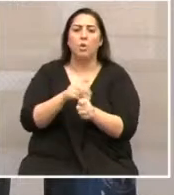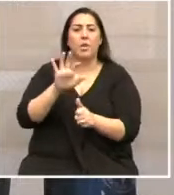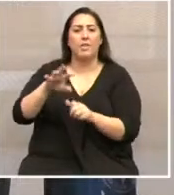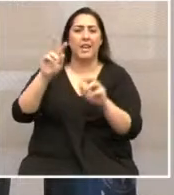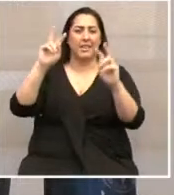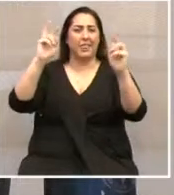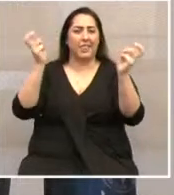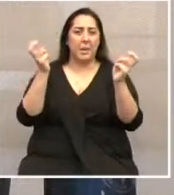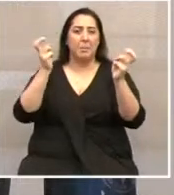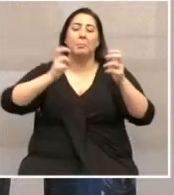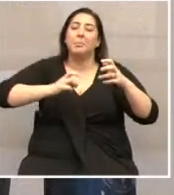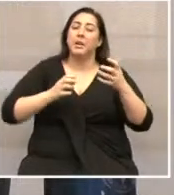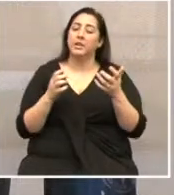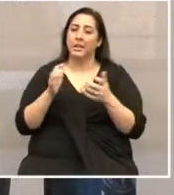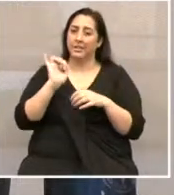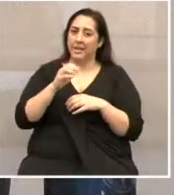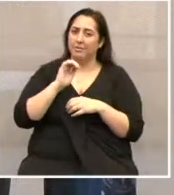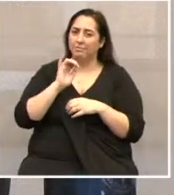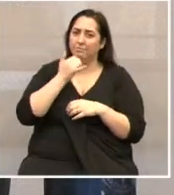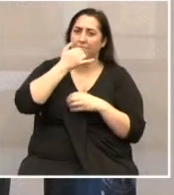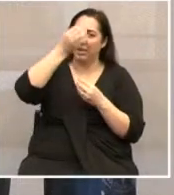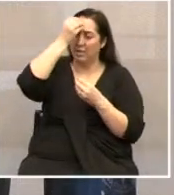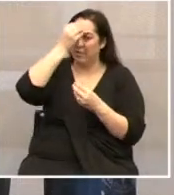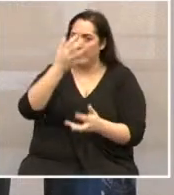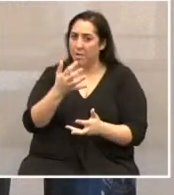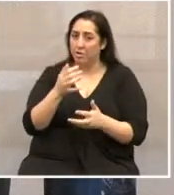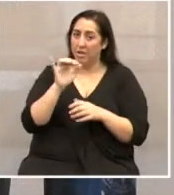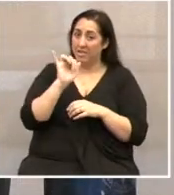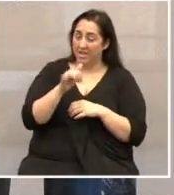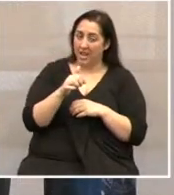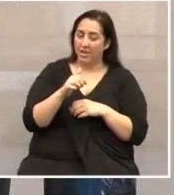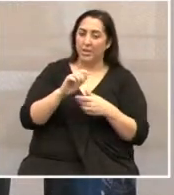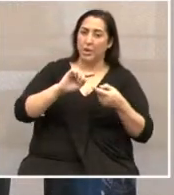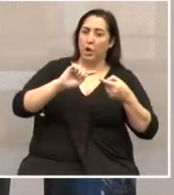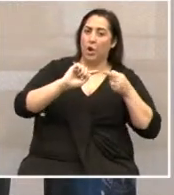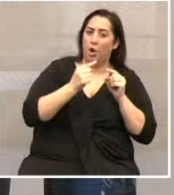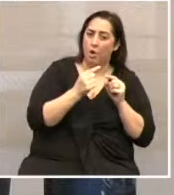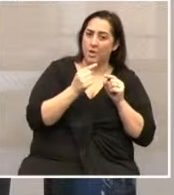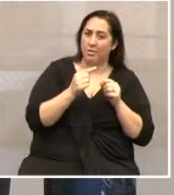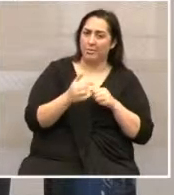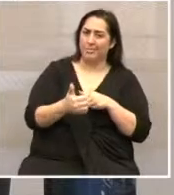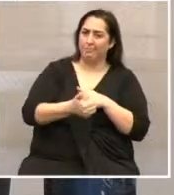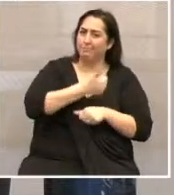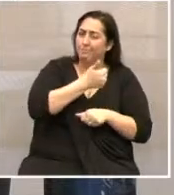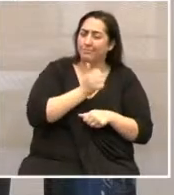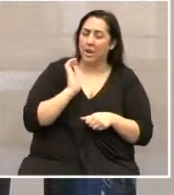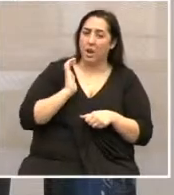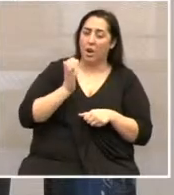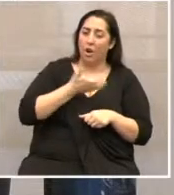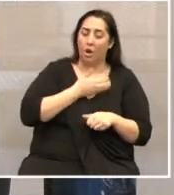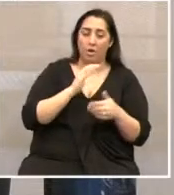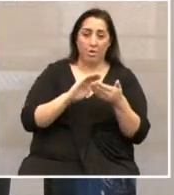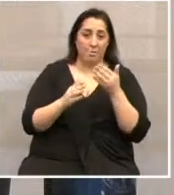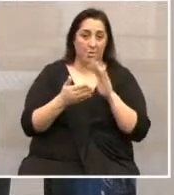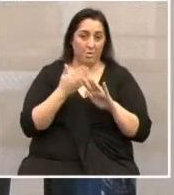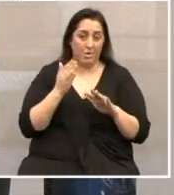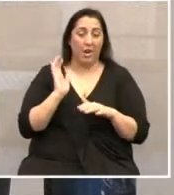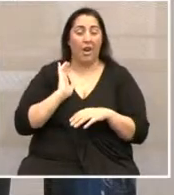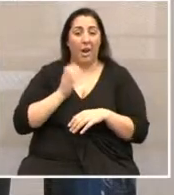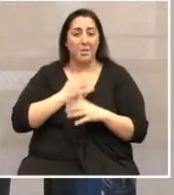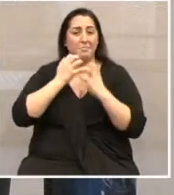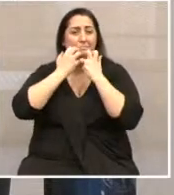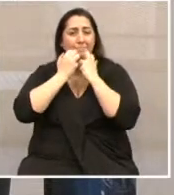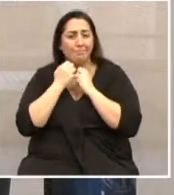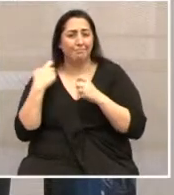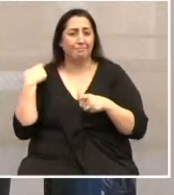this disinformation is harming our beloved community, is harming our Latino